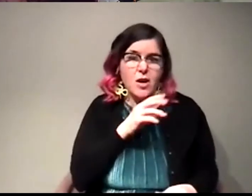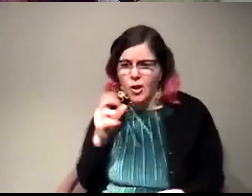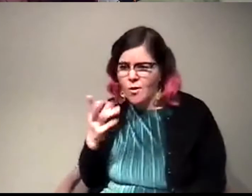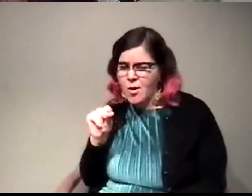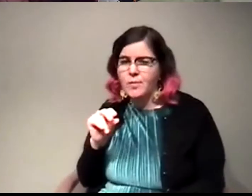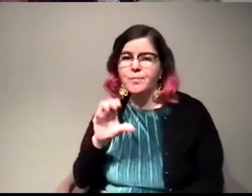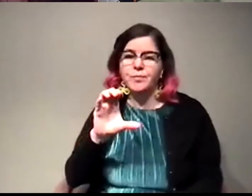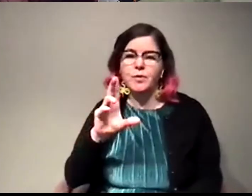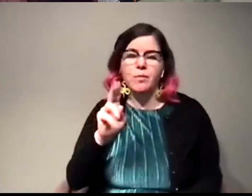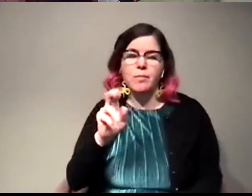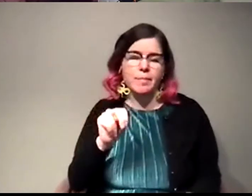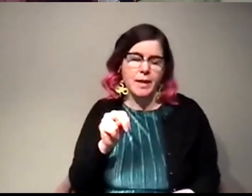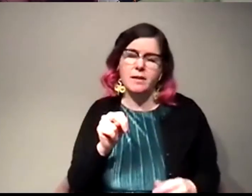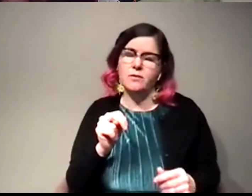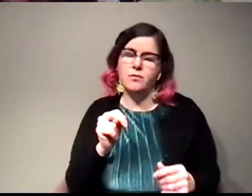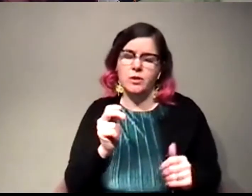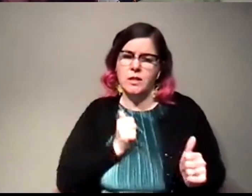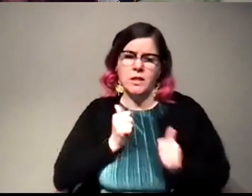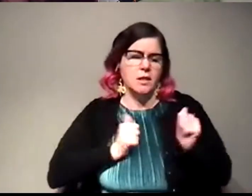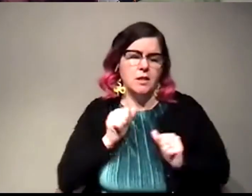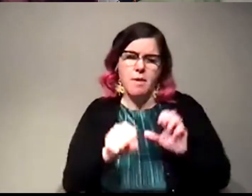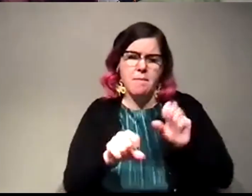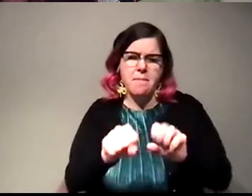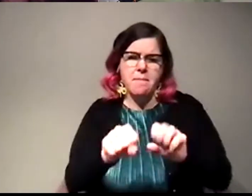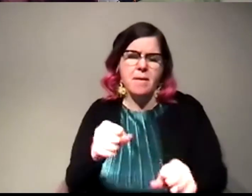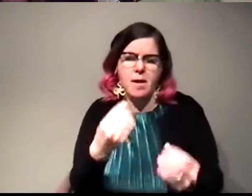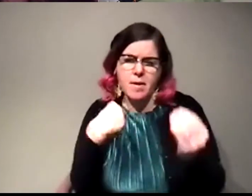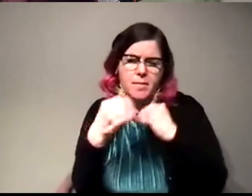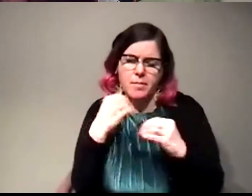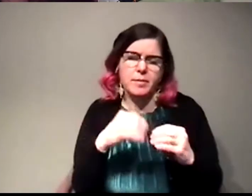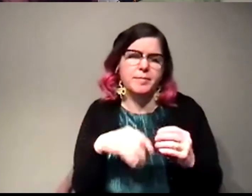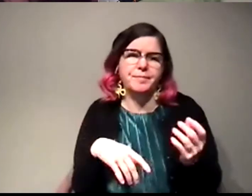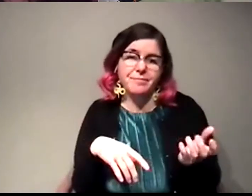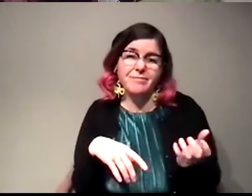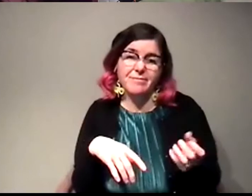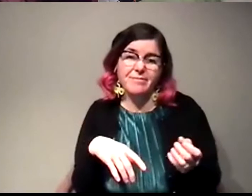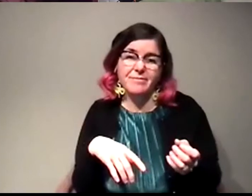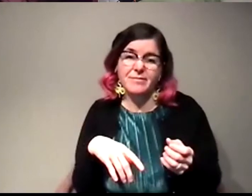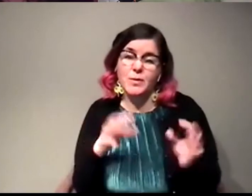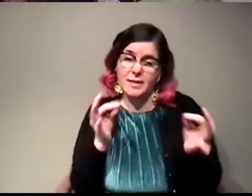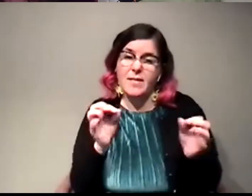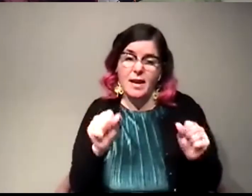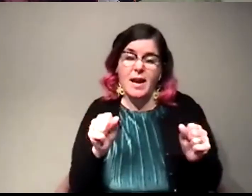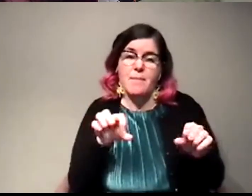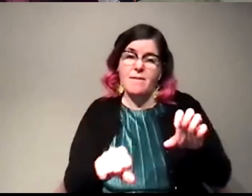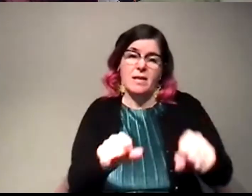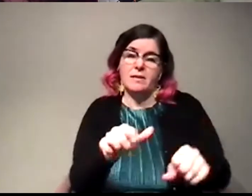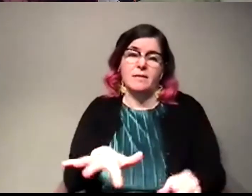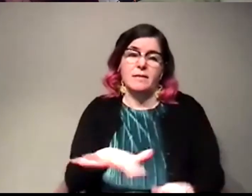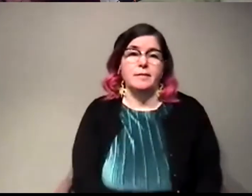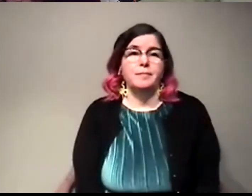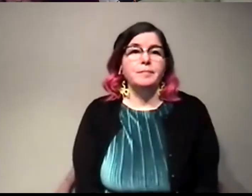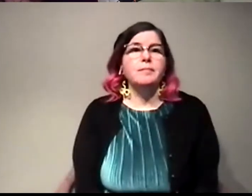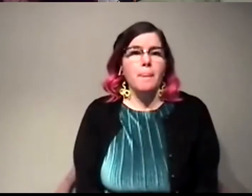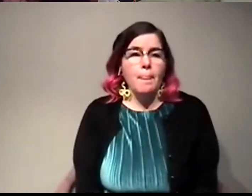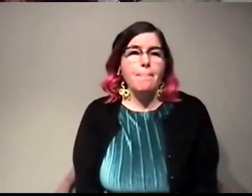frogs are voracious predators that have been having impacts on local amphibian populations. So yes, they definitely can be. Oh boy, all right.